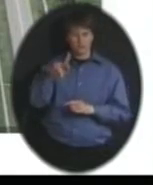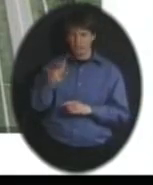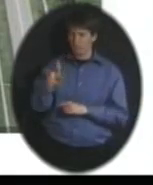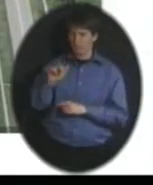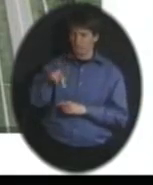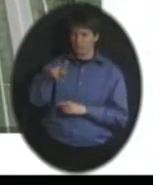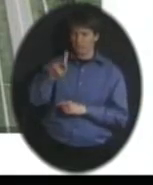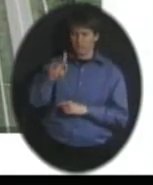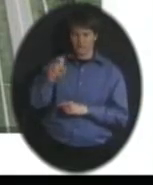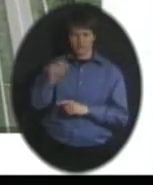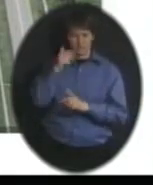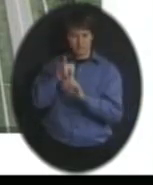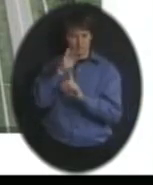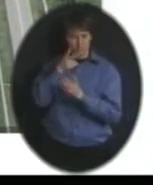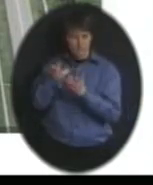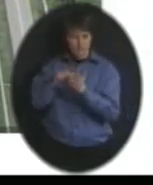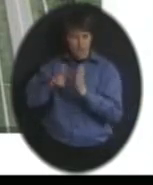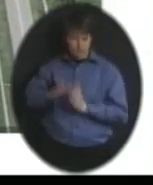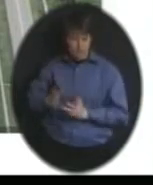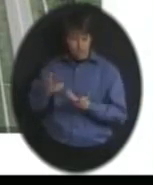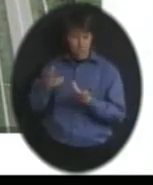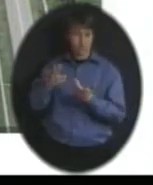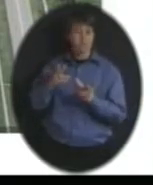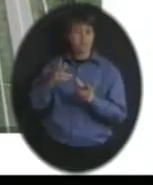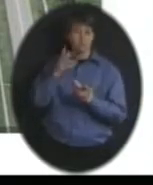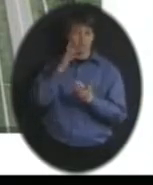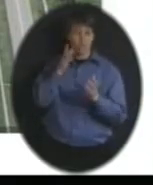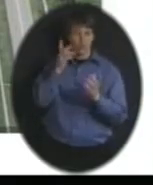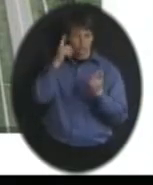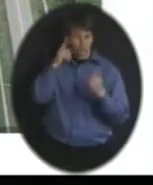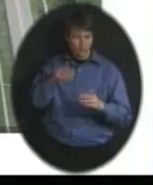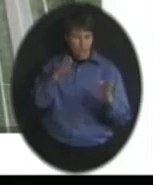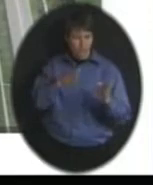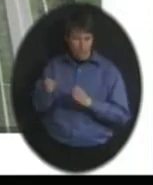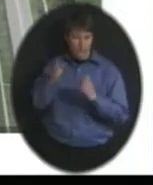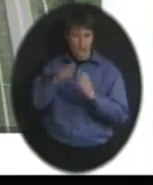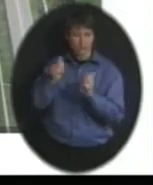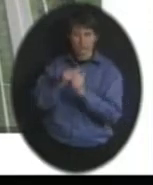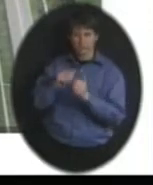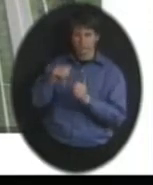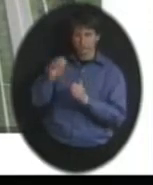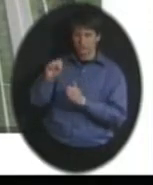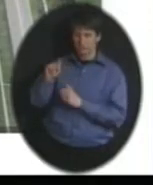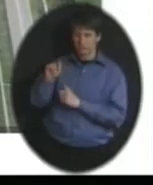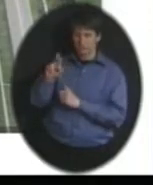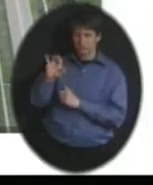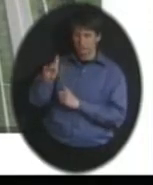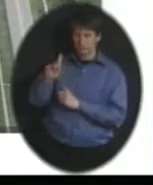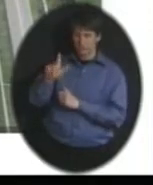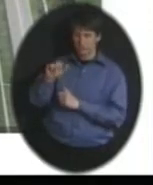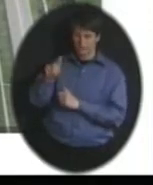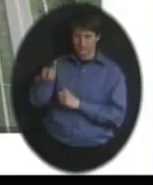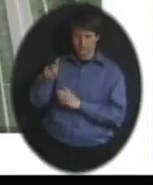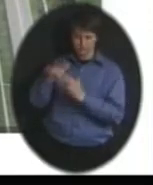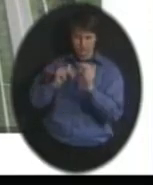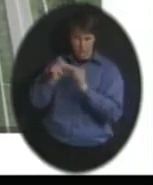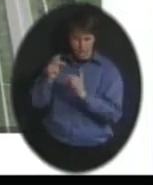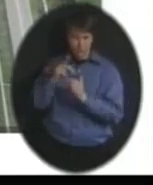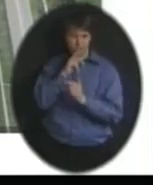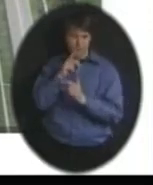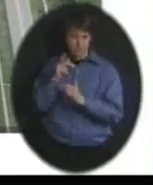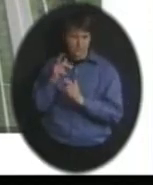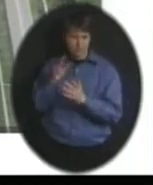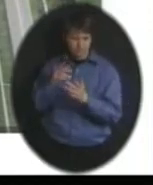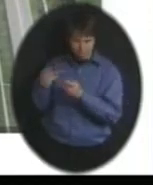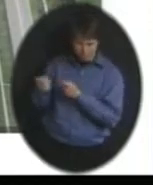at no charge to help organize with Strickland Construction the actual construction of the field. So the exciting news tonight